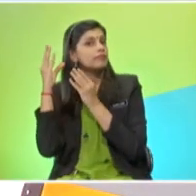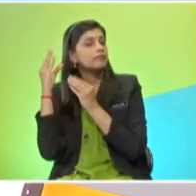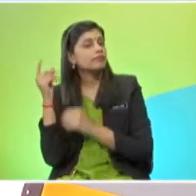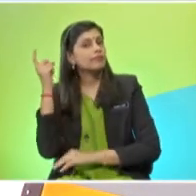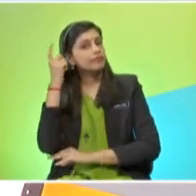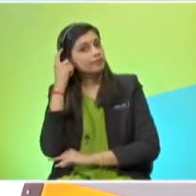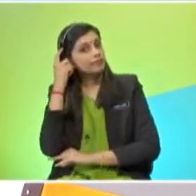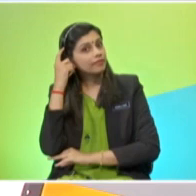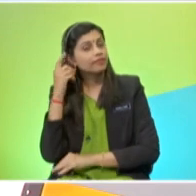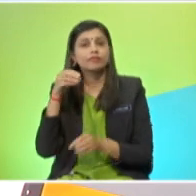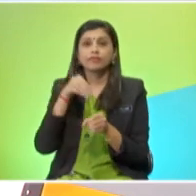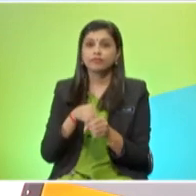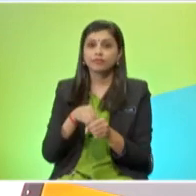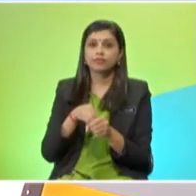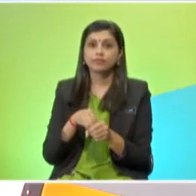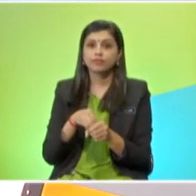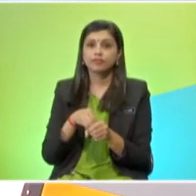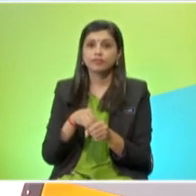head.